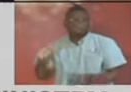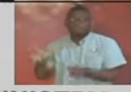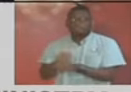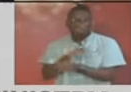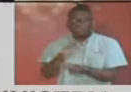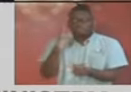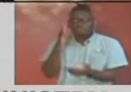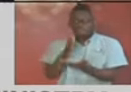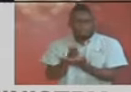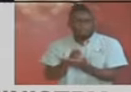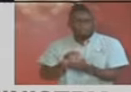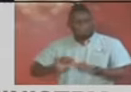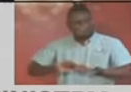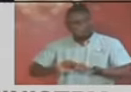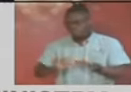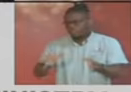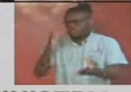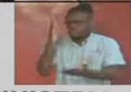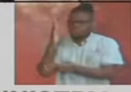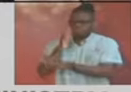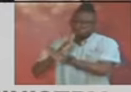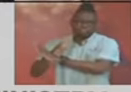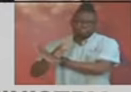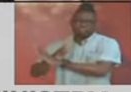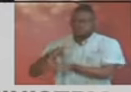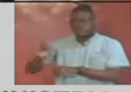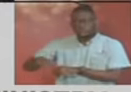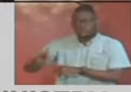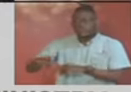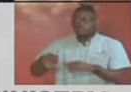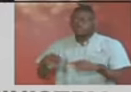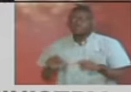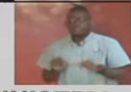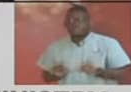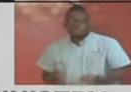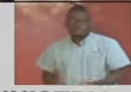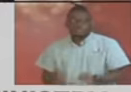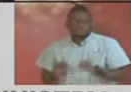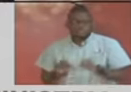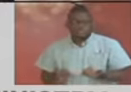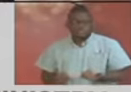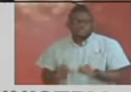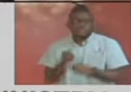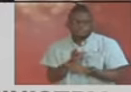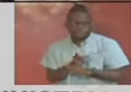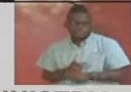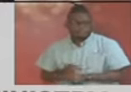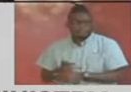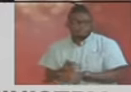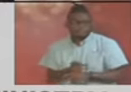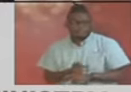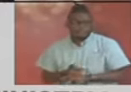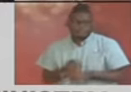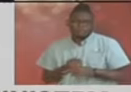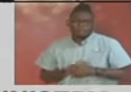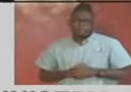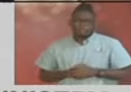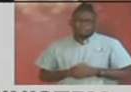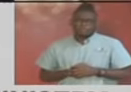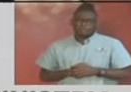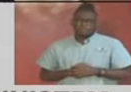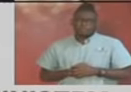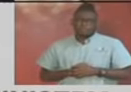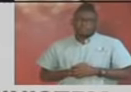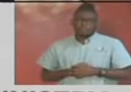be vigilant, especially now in light of these variants being more highly transmissible and some of them